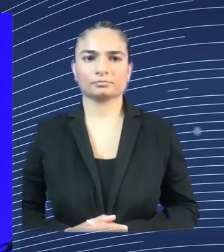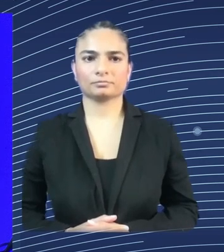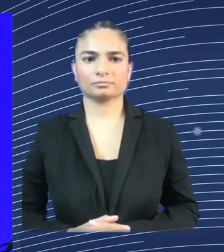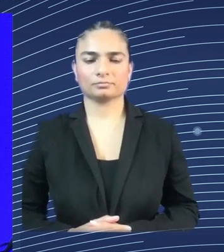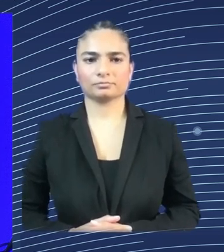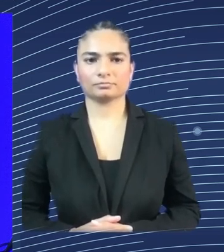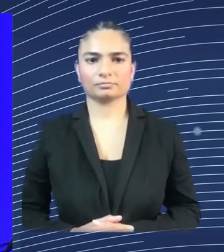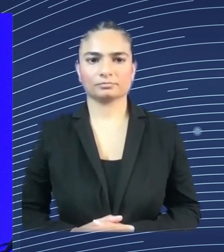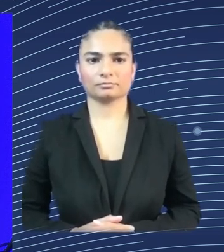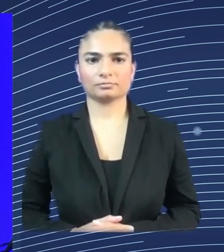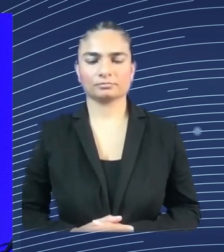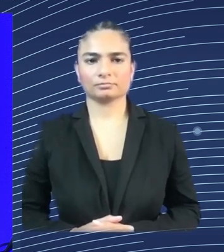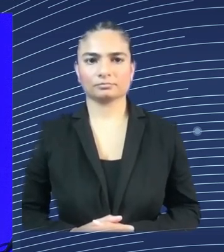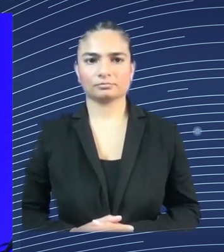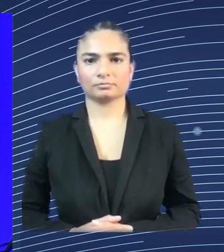of